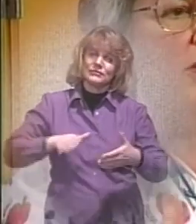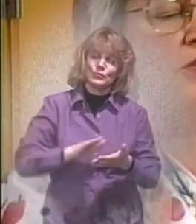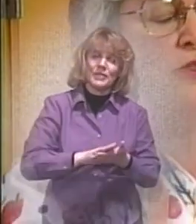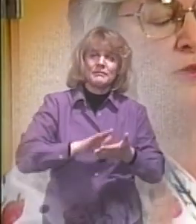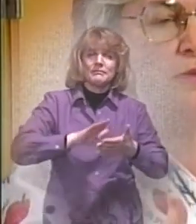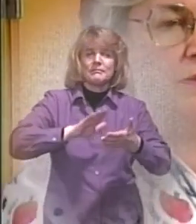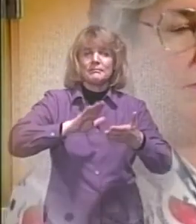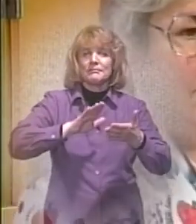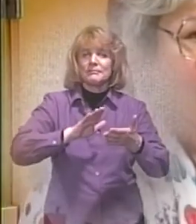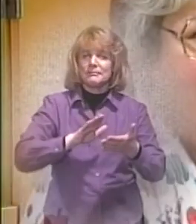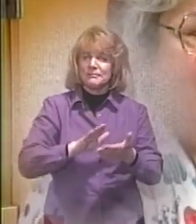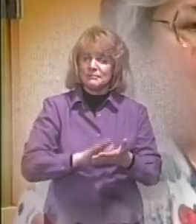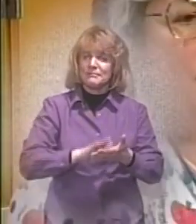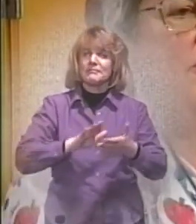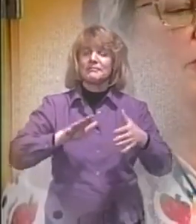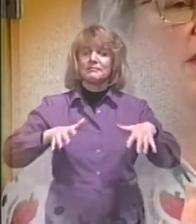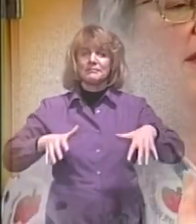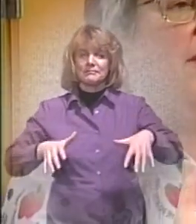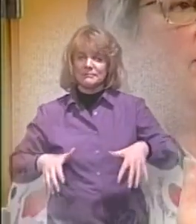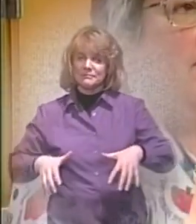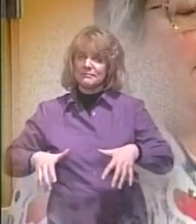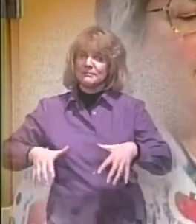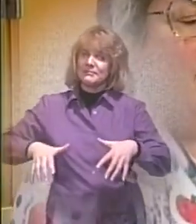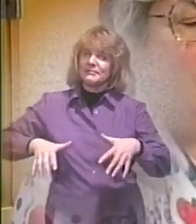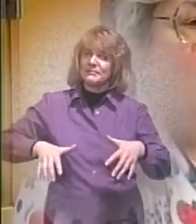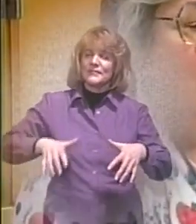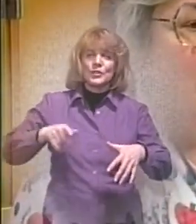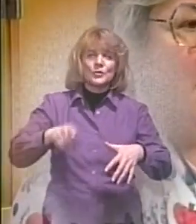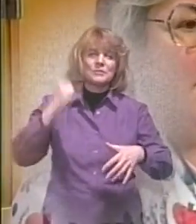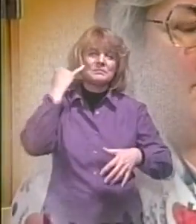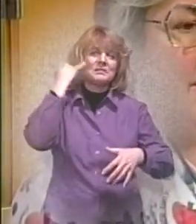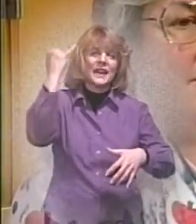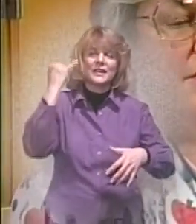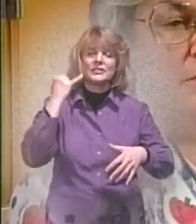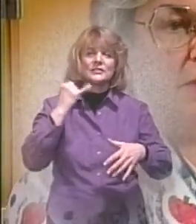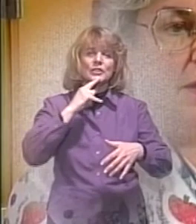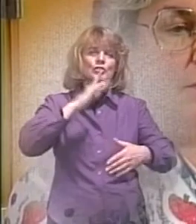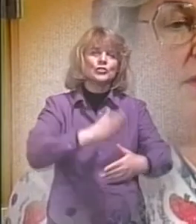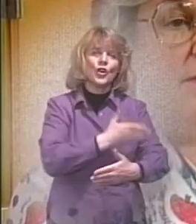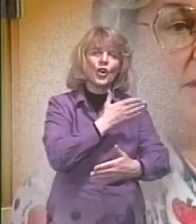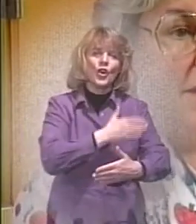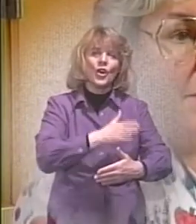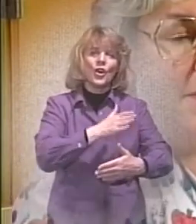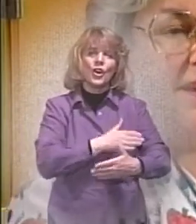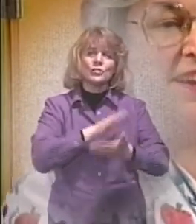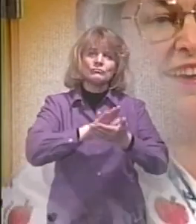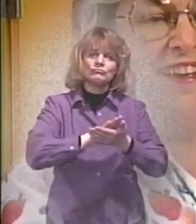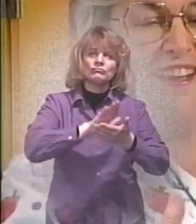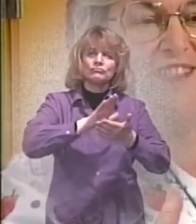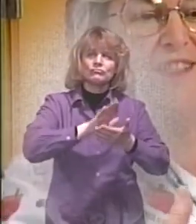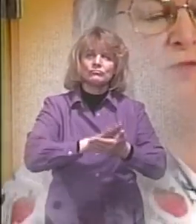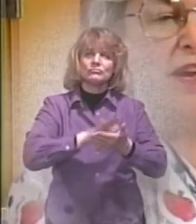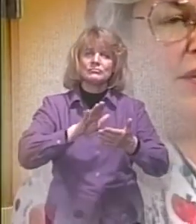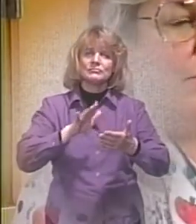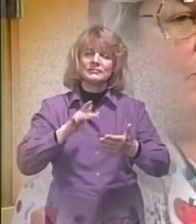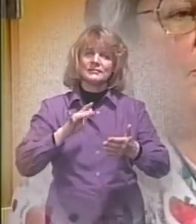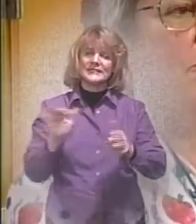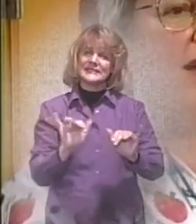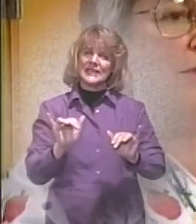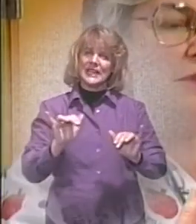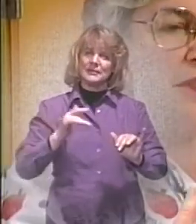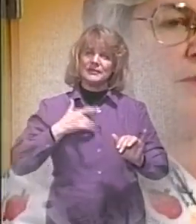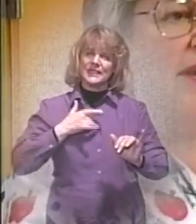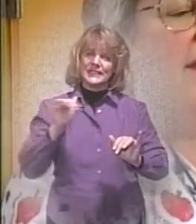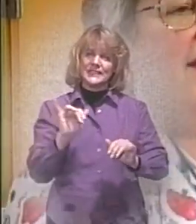that 1-2 rocking motion. So if you think of normal lullabies, rock-a-bye baby, it's this rocking